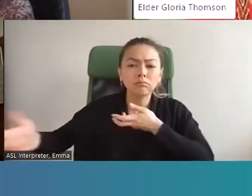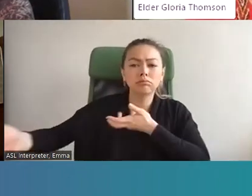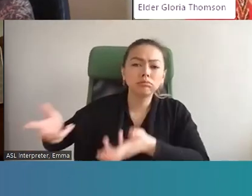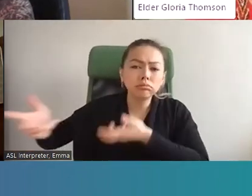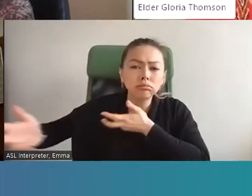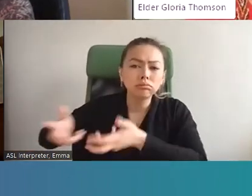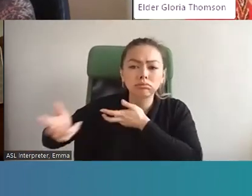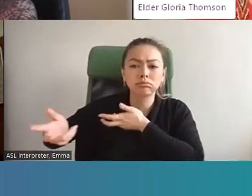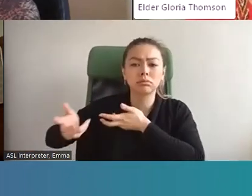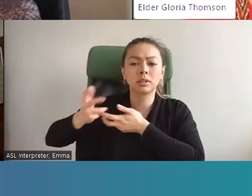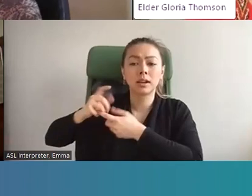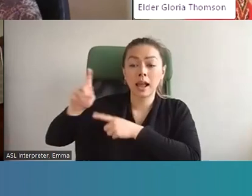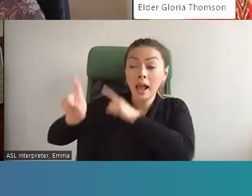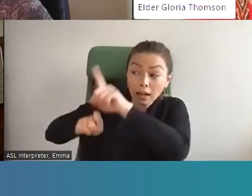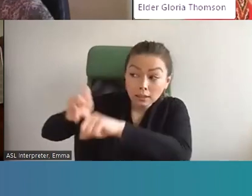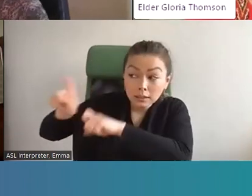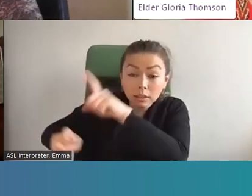clear